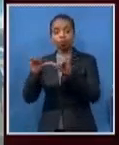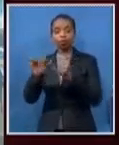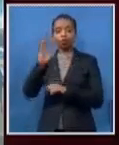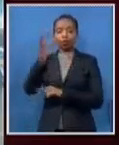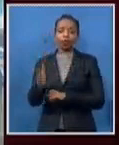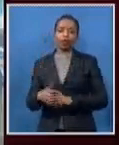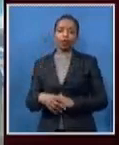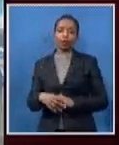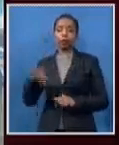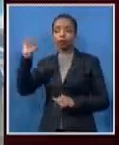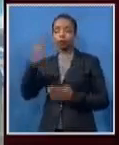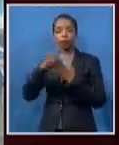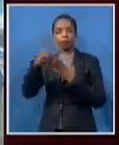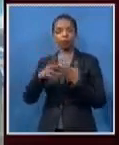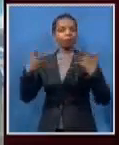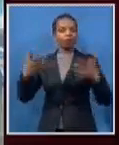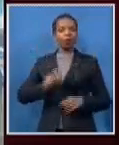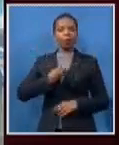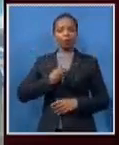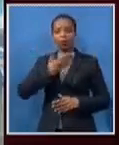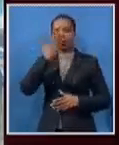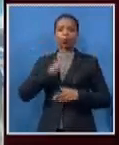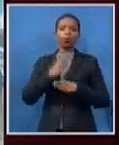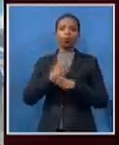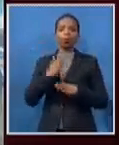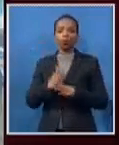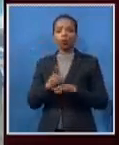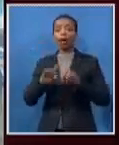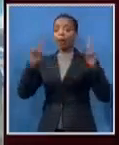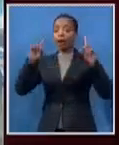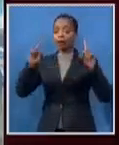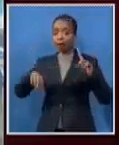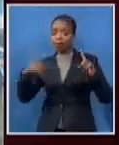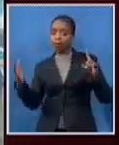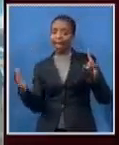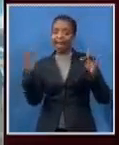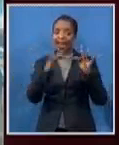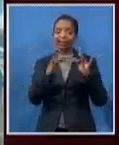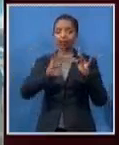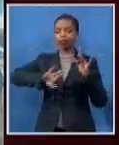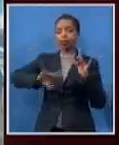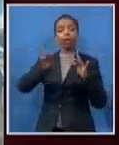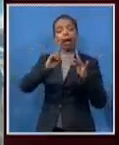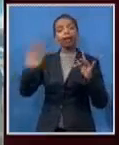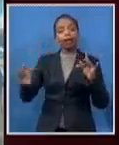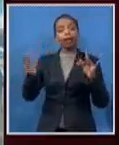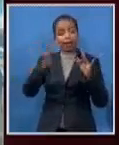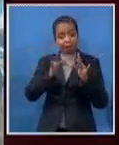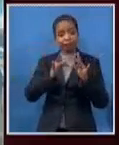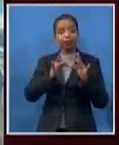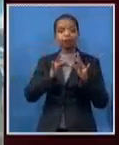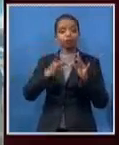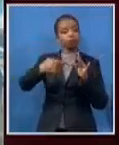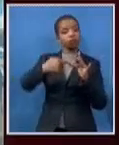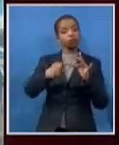linked, not separate, in a separate sort of compartment. It has to be linked to how we get faster growth and how